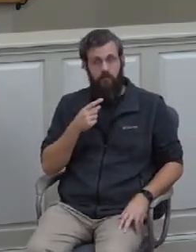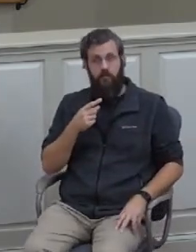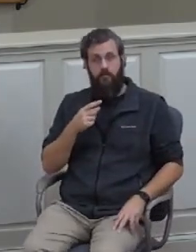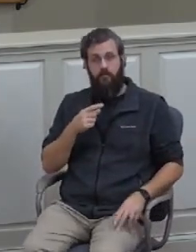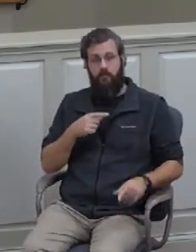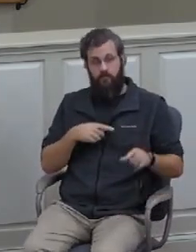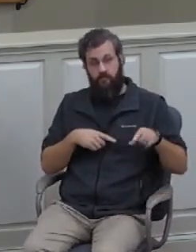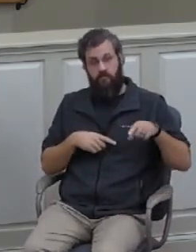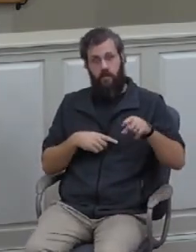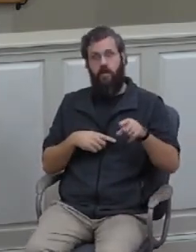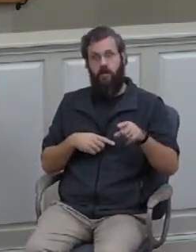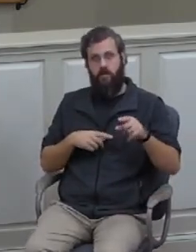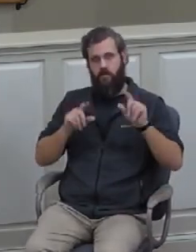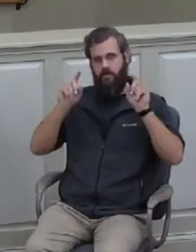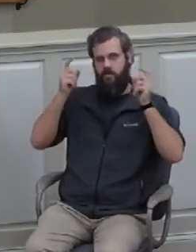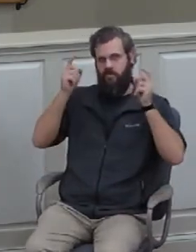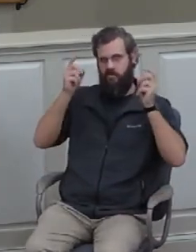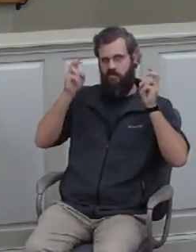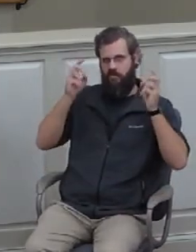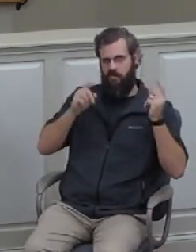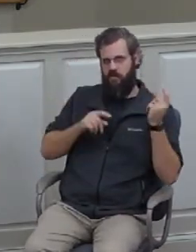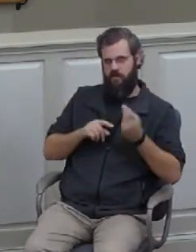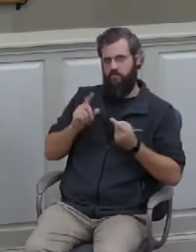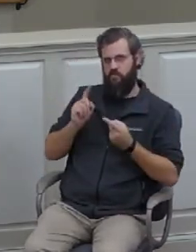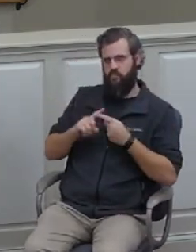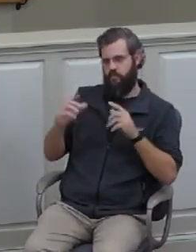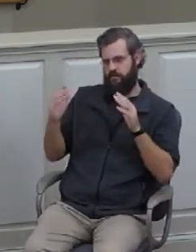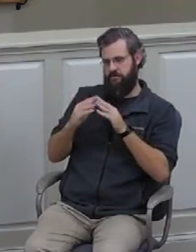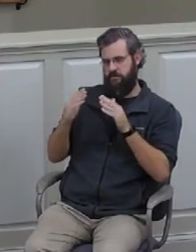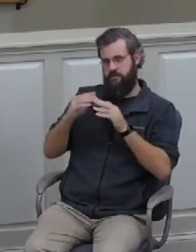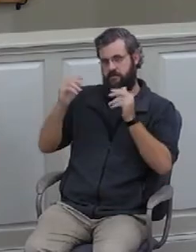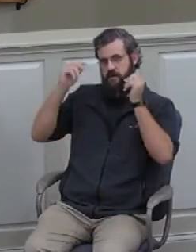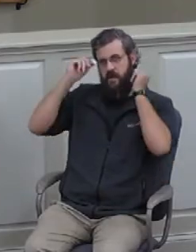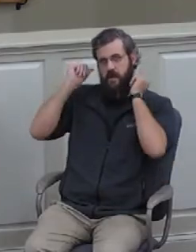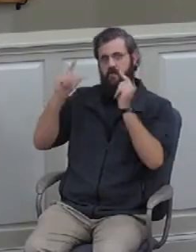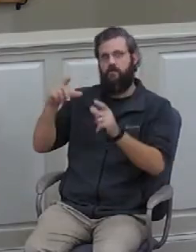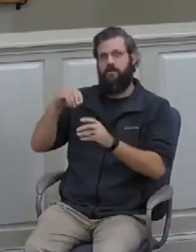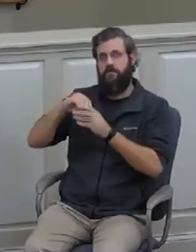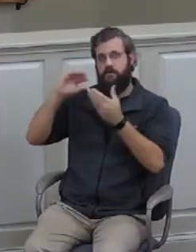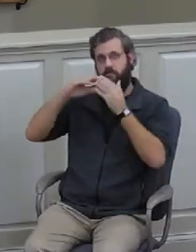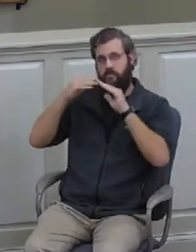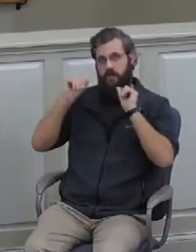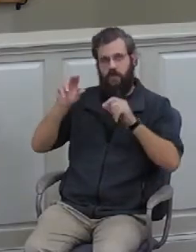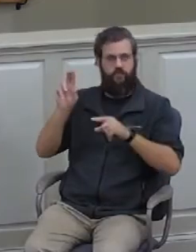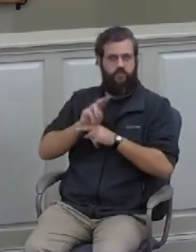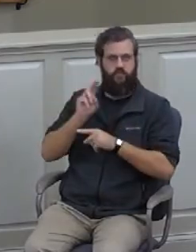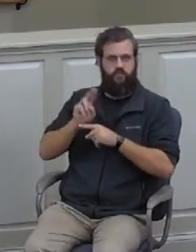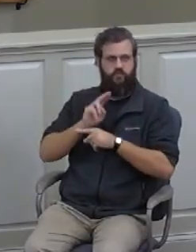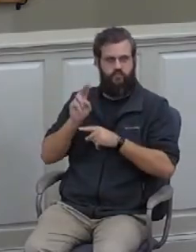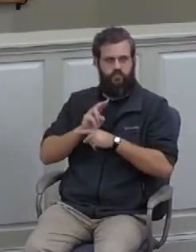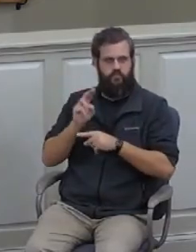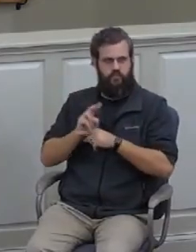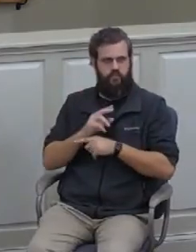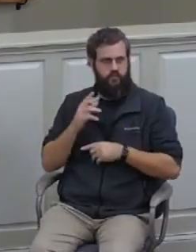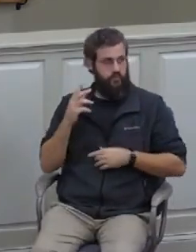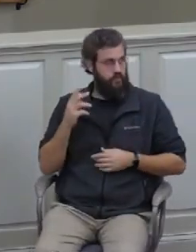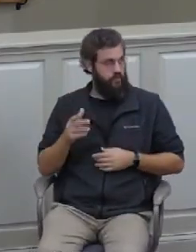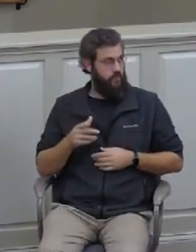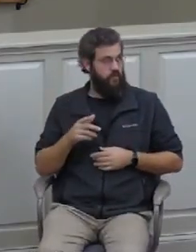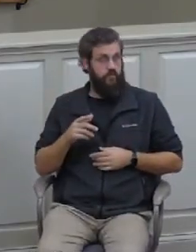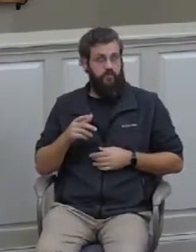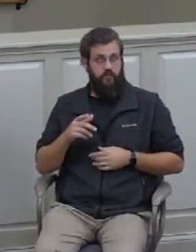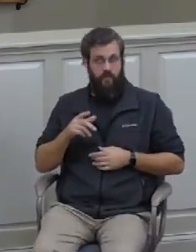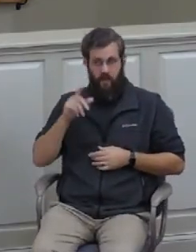it to the city for usage by everyone in the community. Yes. So it has to initially